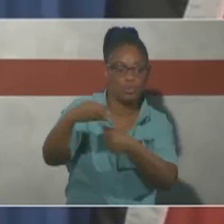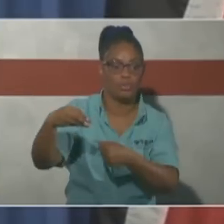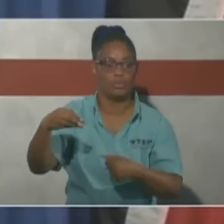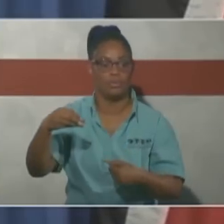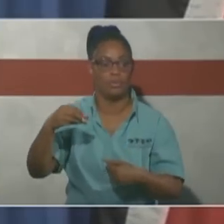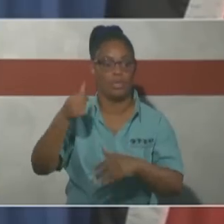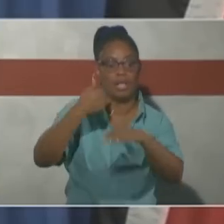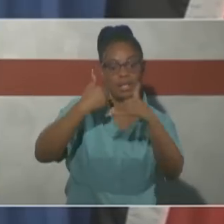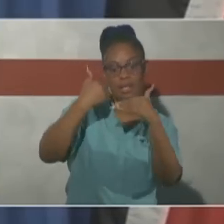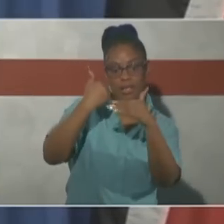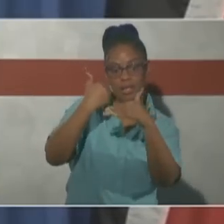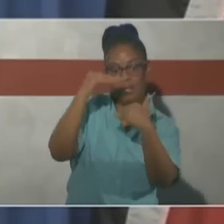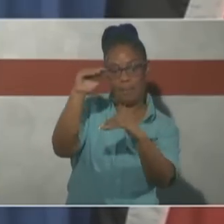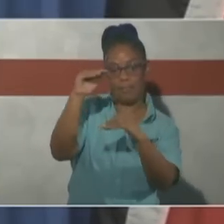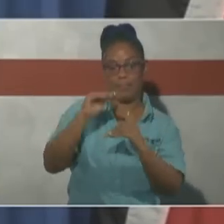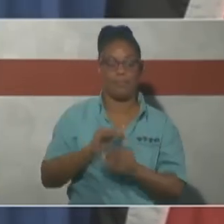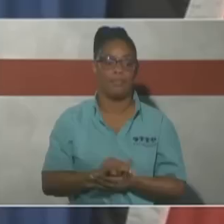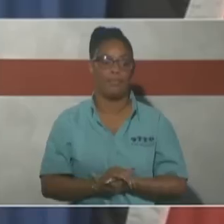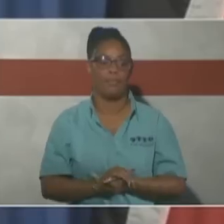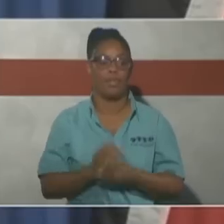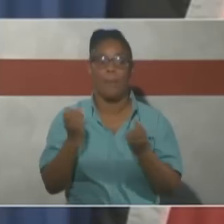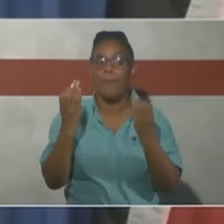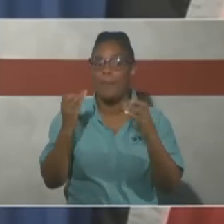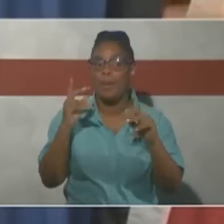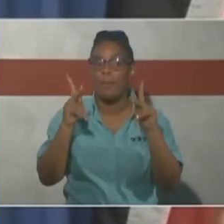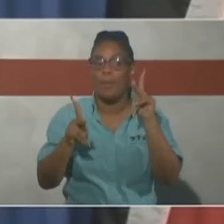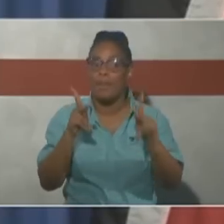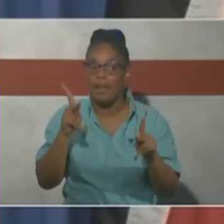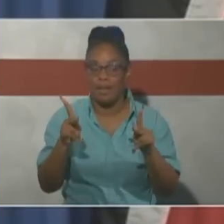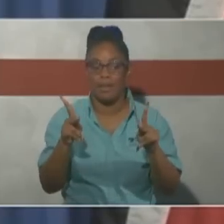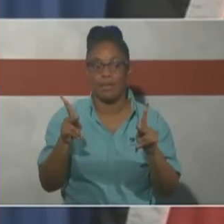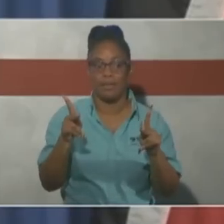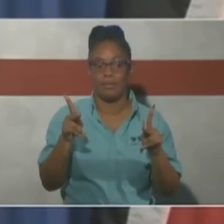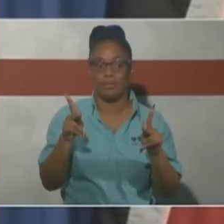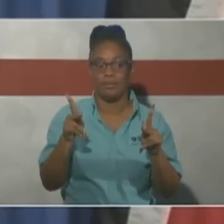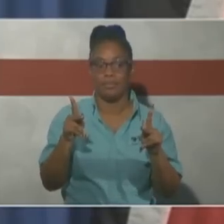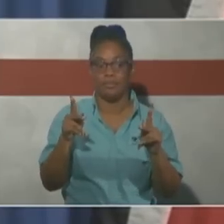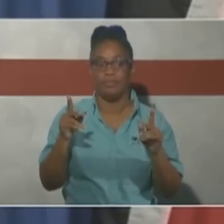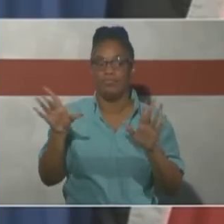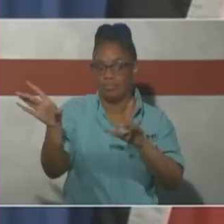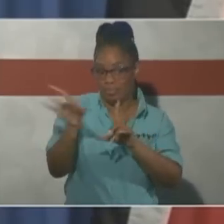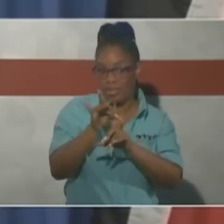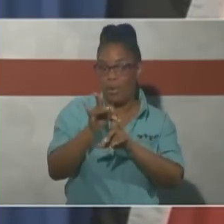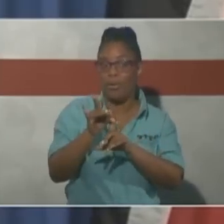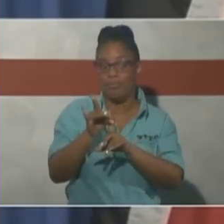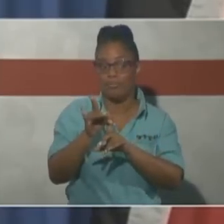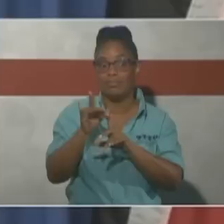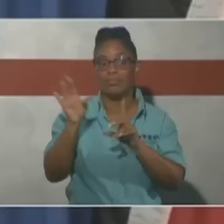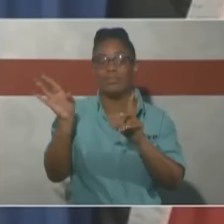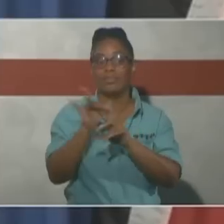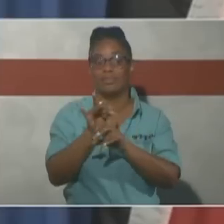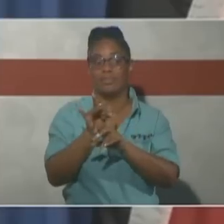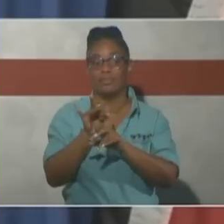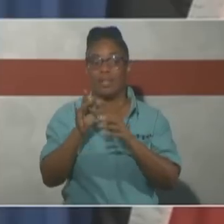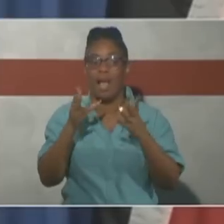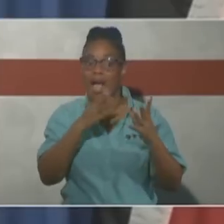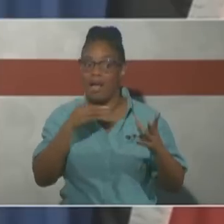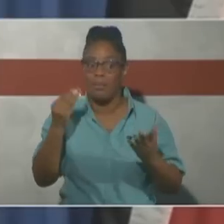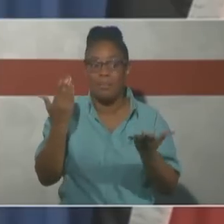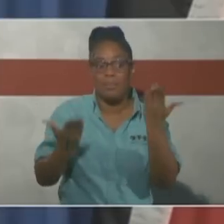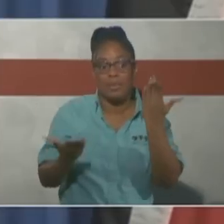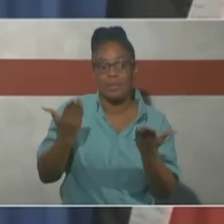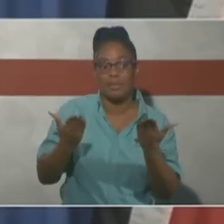us taking personal decisions about your exposure to minimize instances